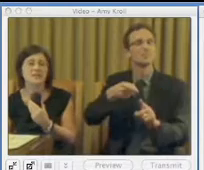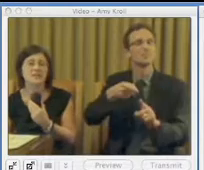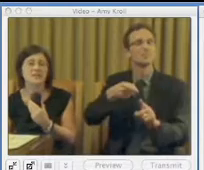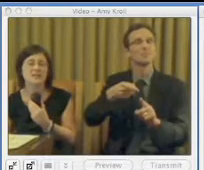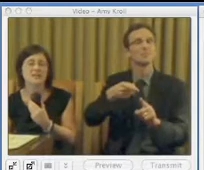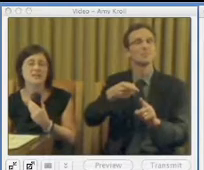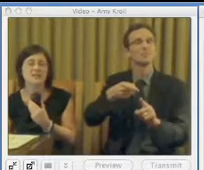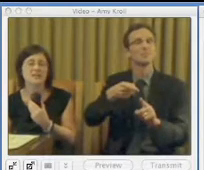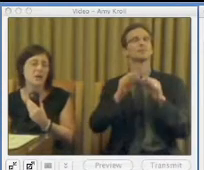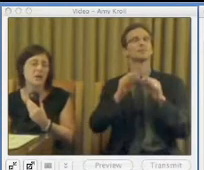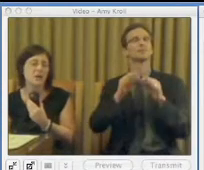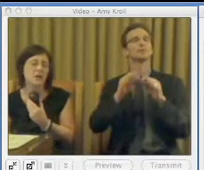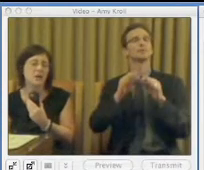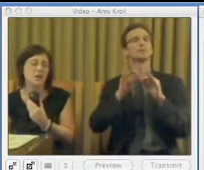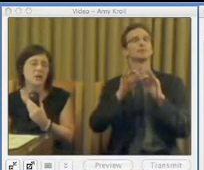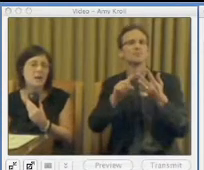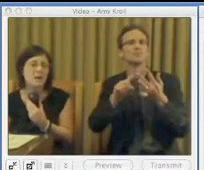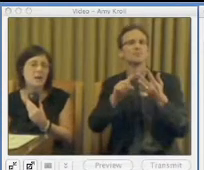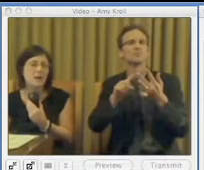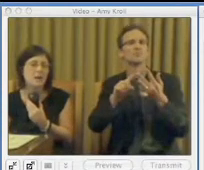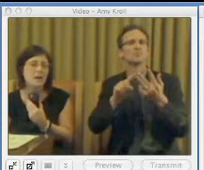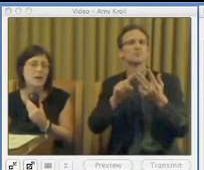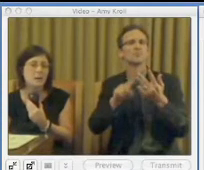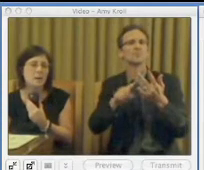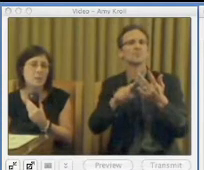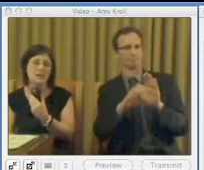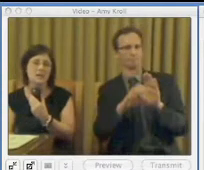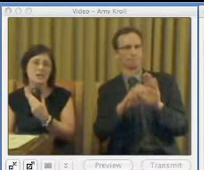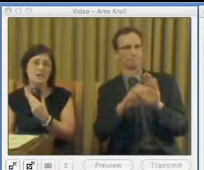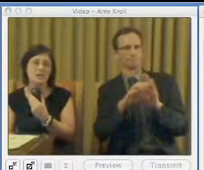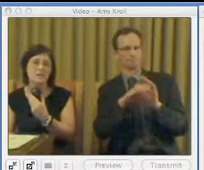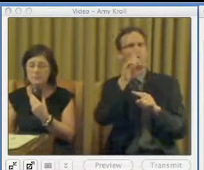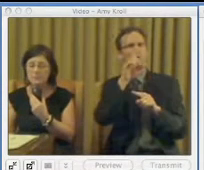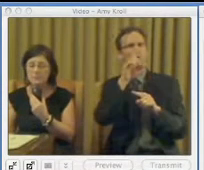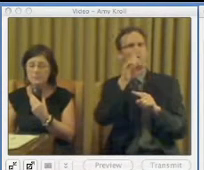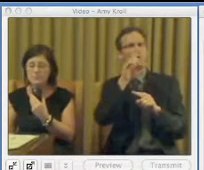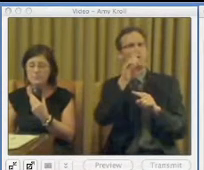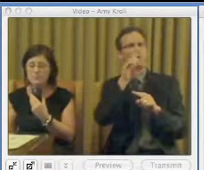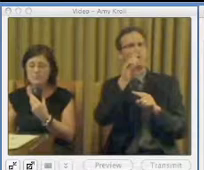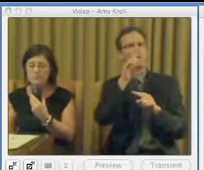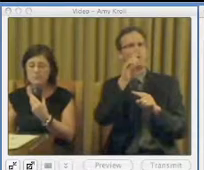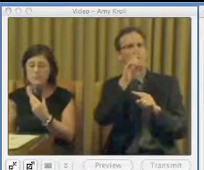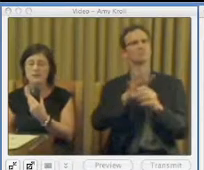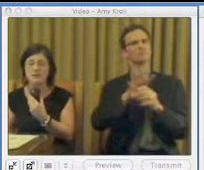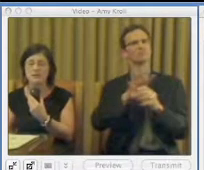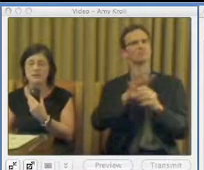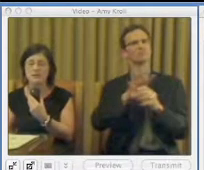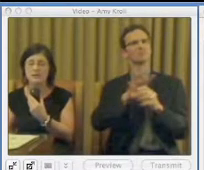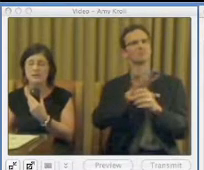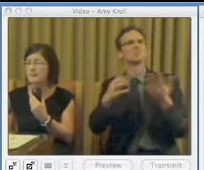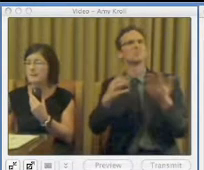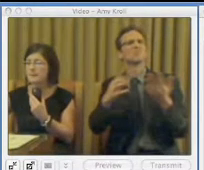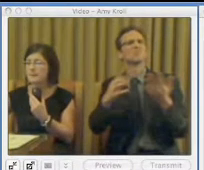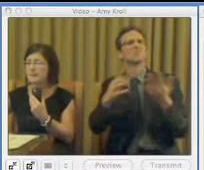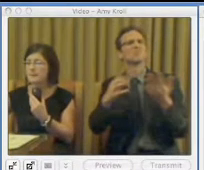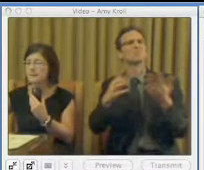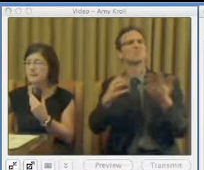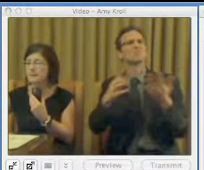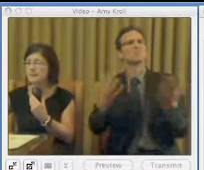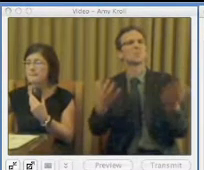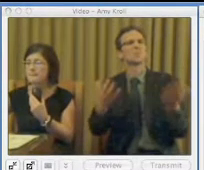of this type of interpreting? So when we look at community interpreting, when we think about community interpreting, what do we expect to see?